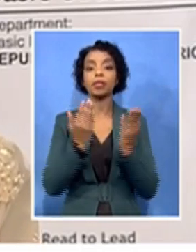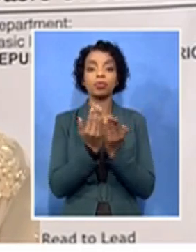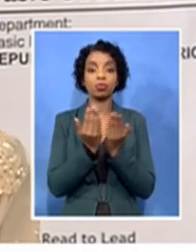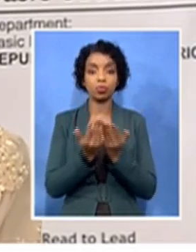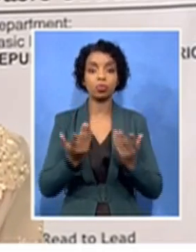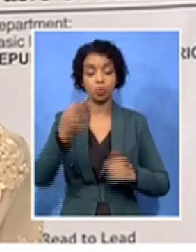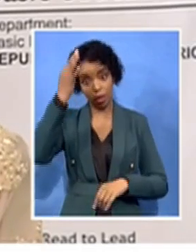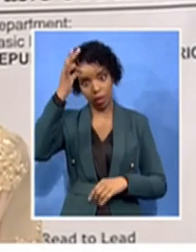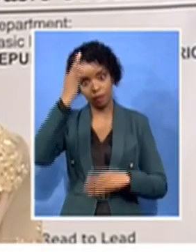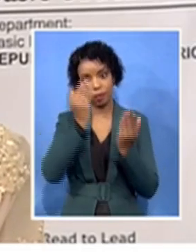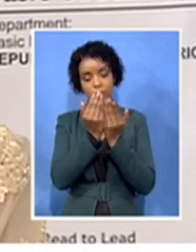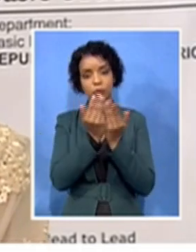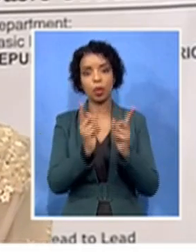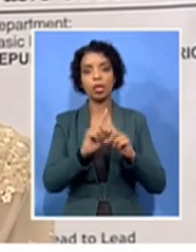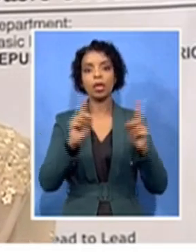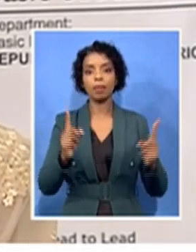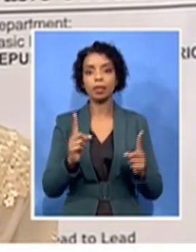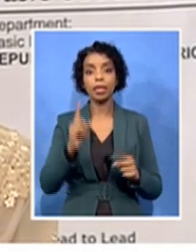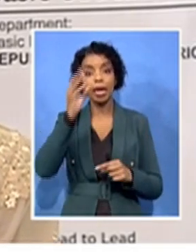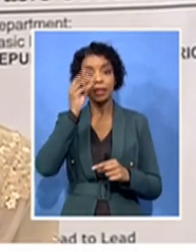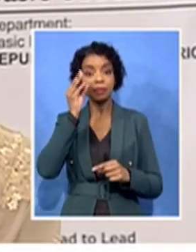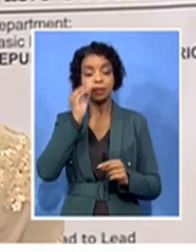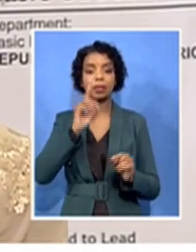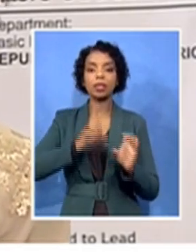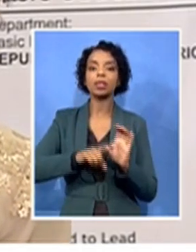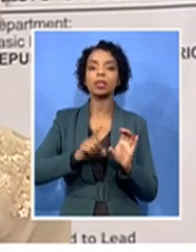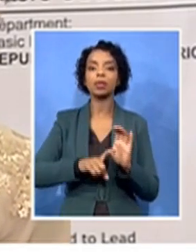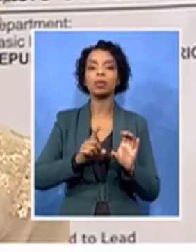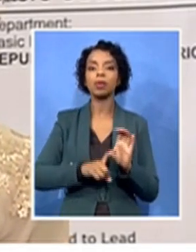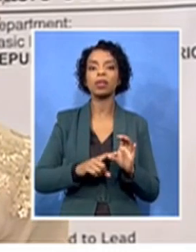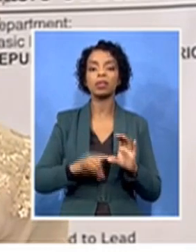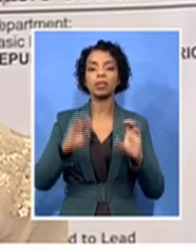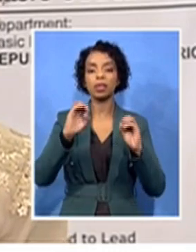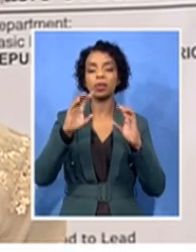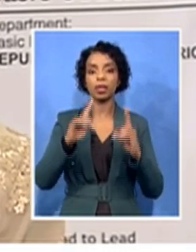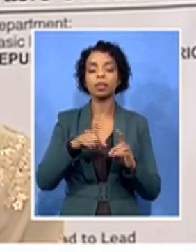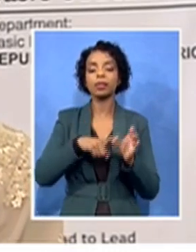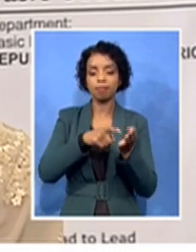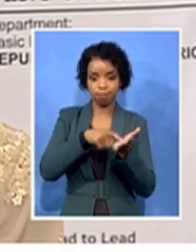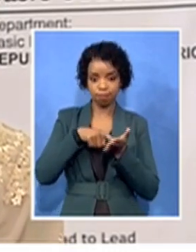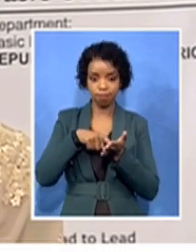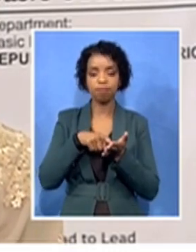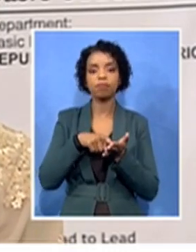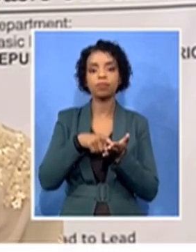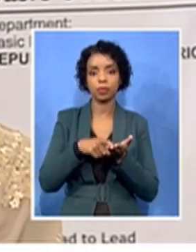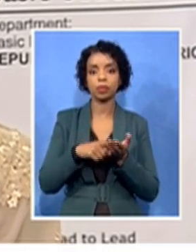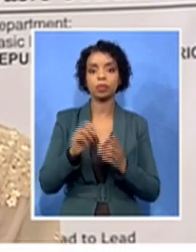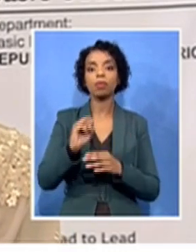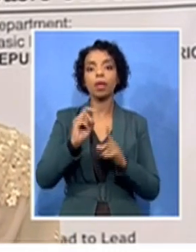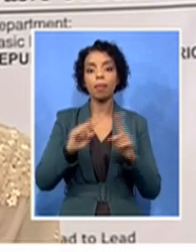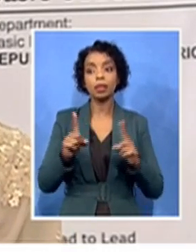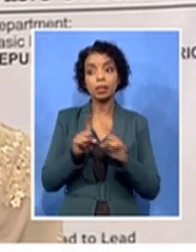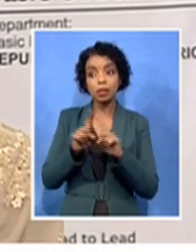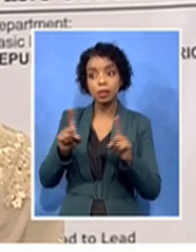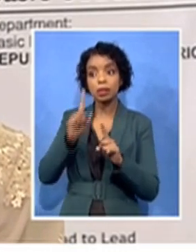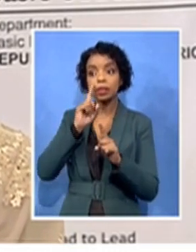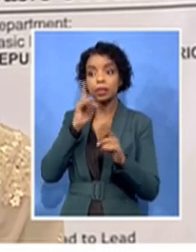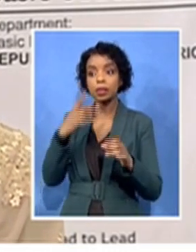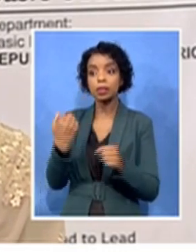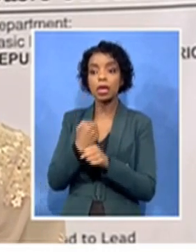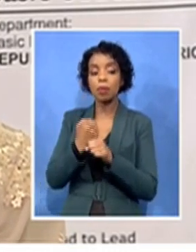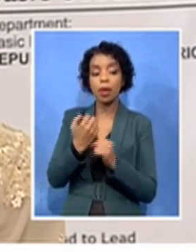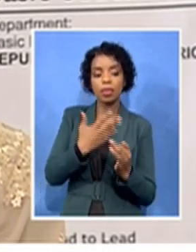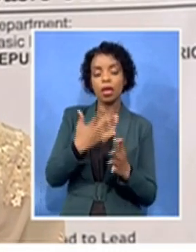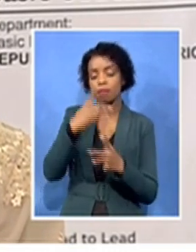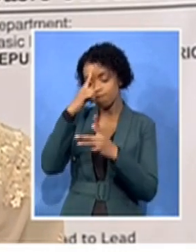borders. Thank you for staying, and we really honor you for that. It sounds like a cliche when we say